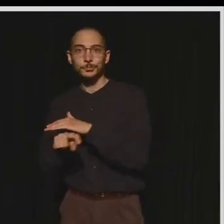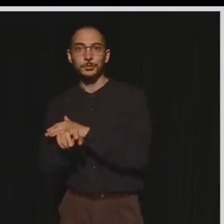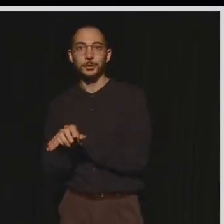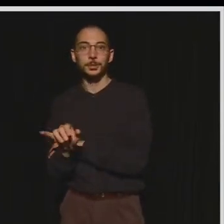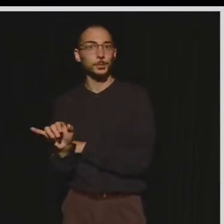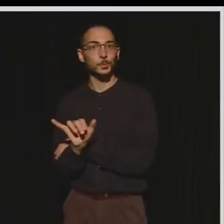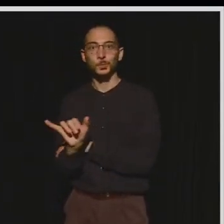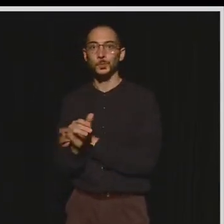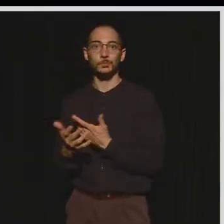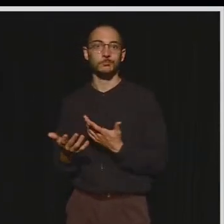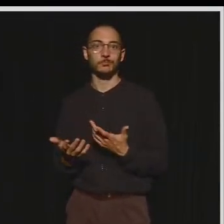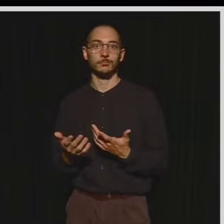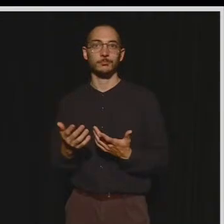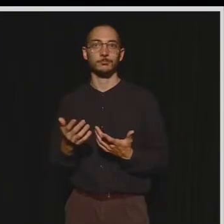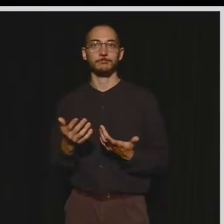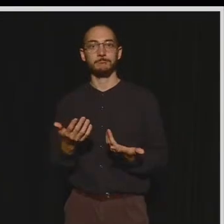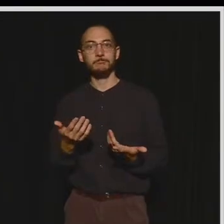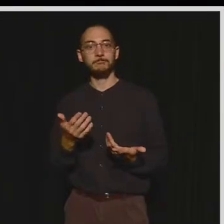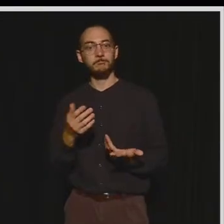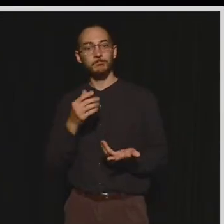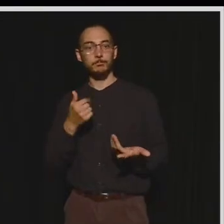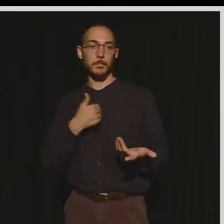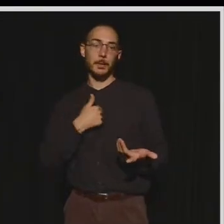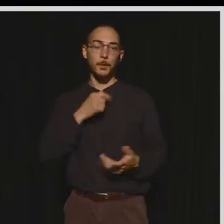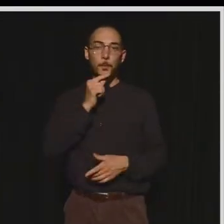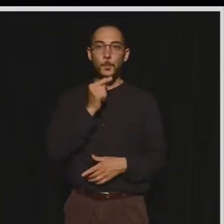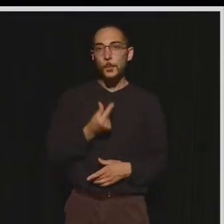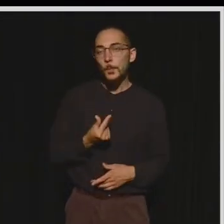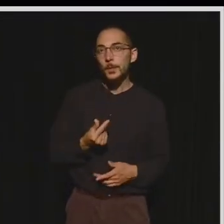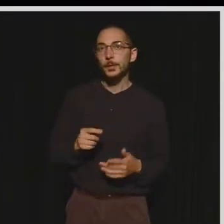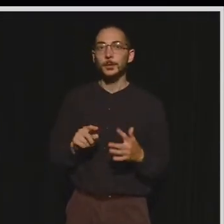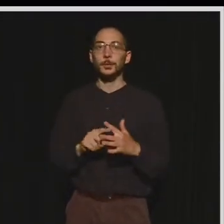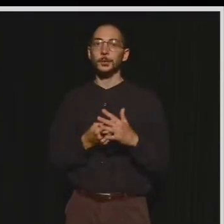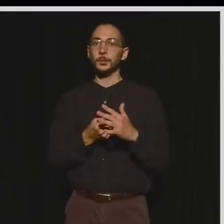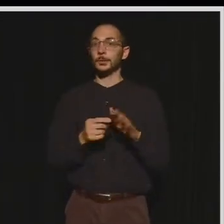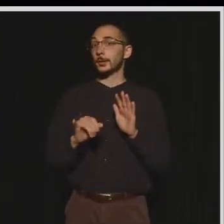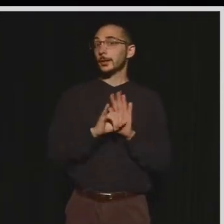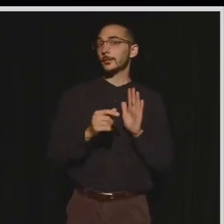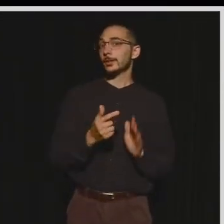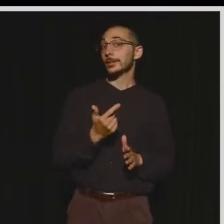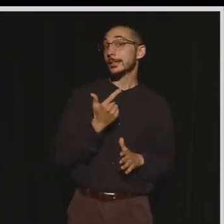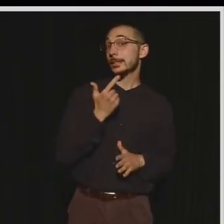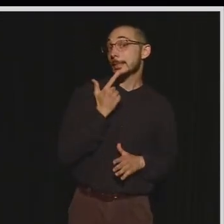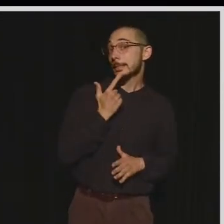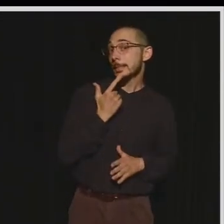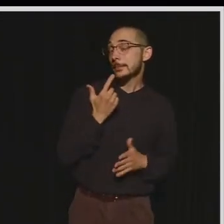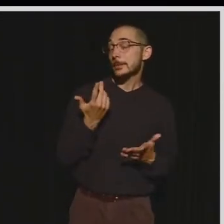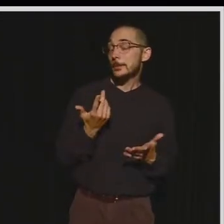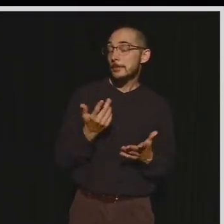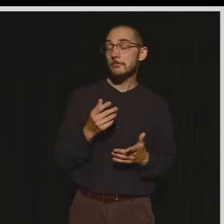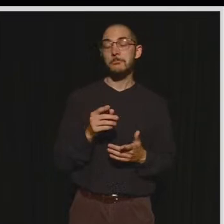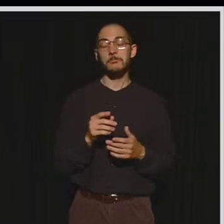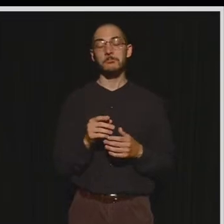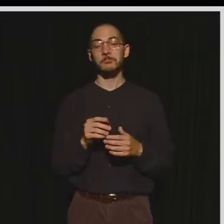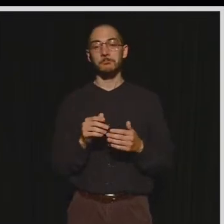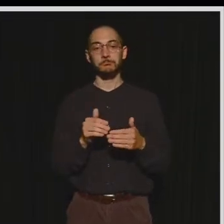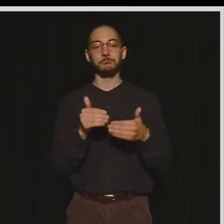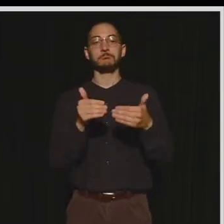I started with I'm a lesbian, and then I was I'm a dyke, and very politicized, and really